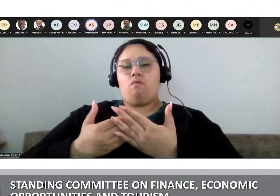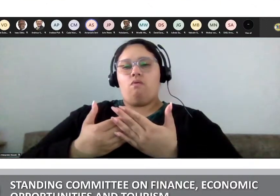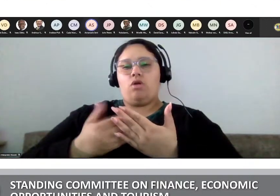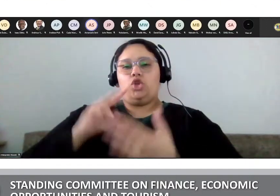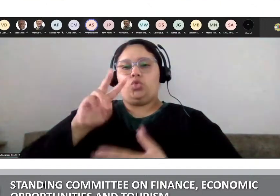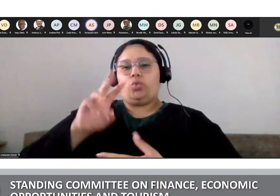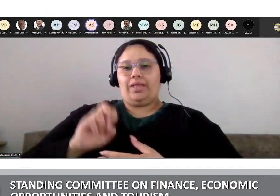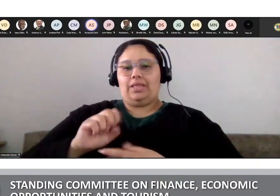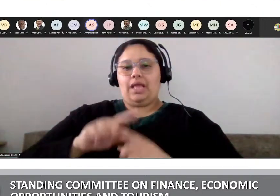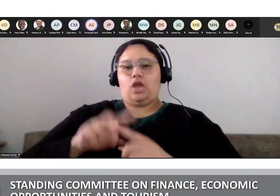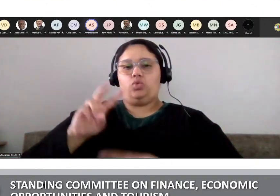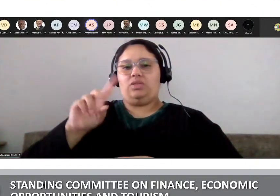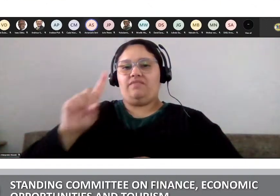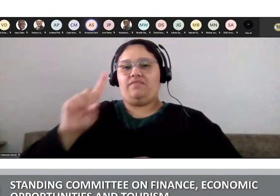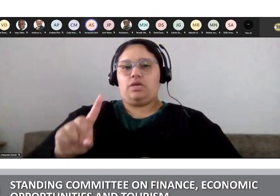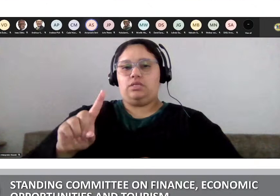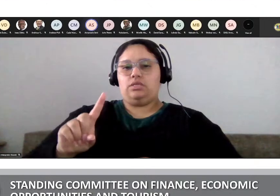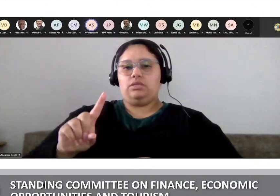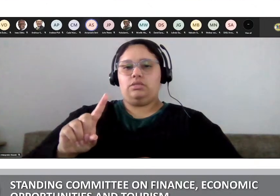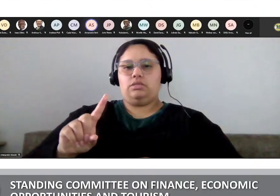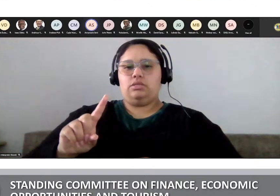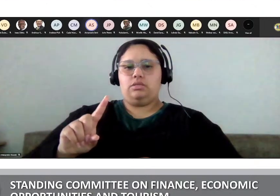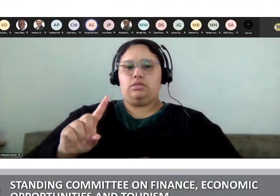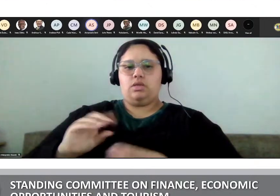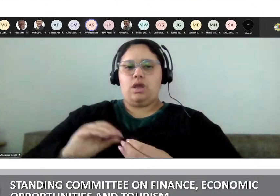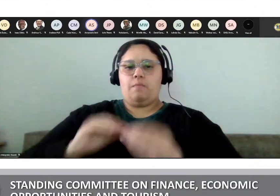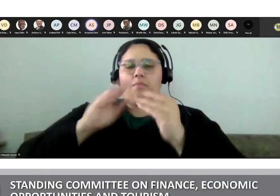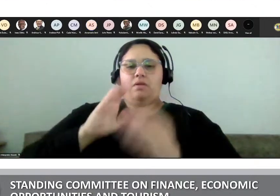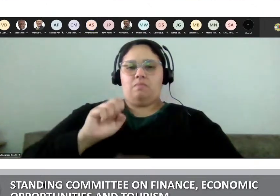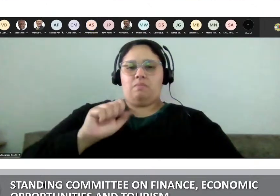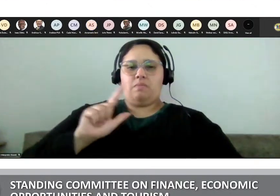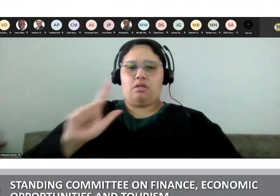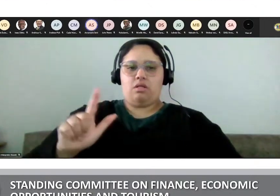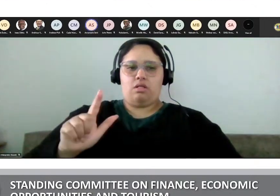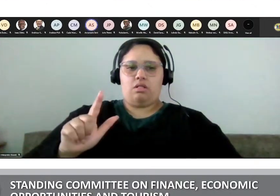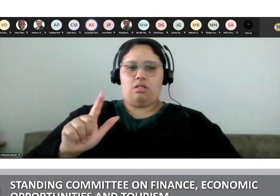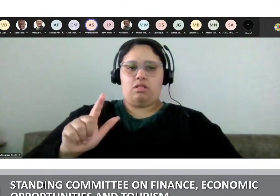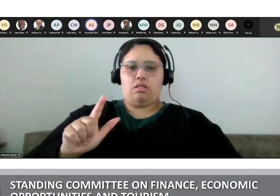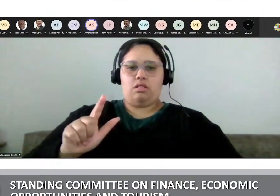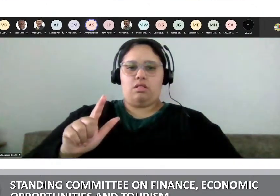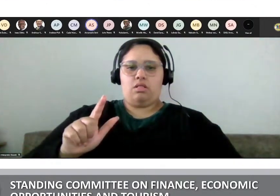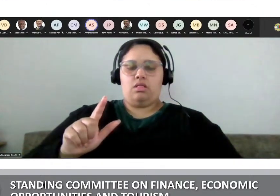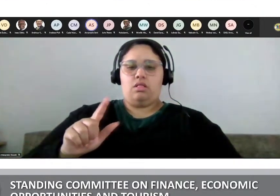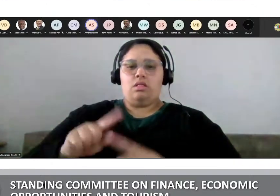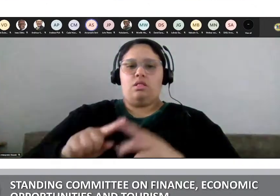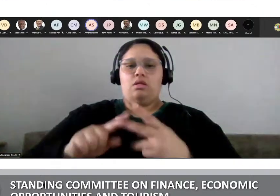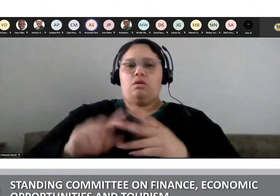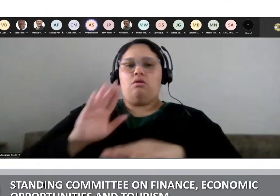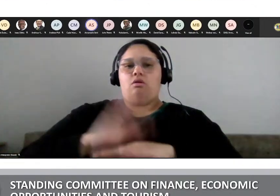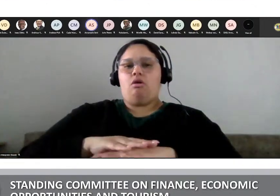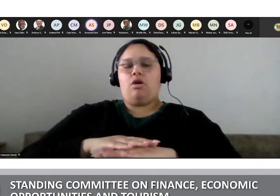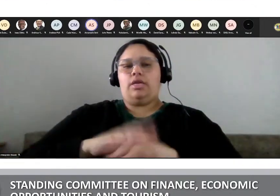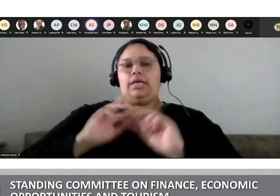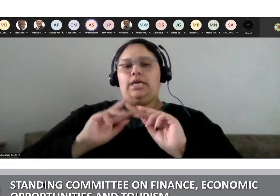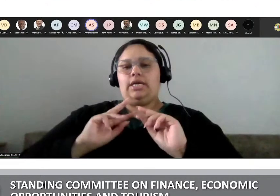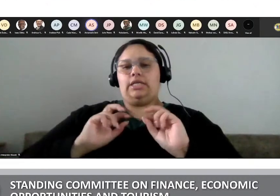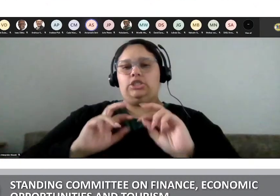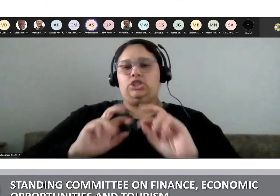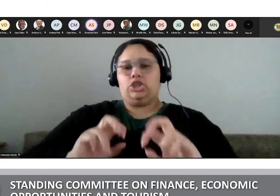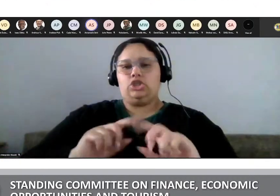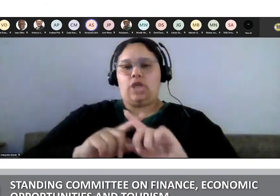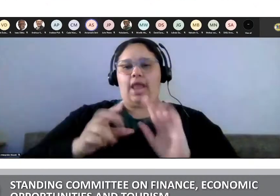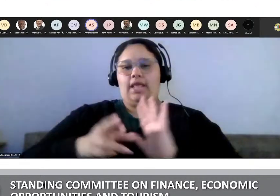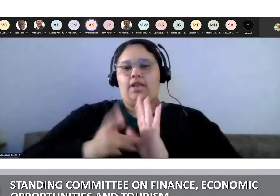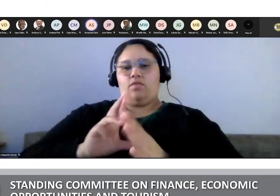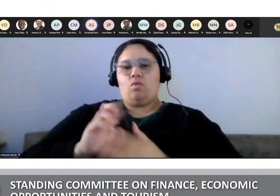20th and 21st Amendment Bill, 1 million. It was on the research and